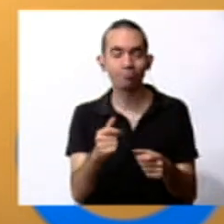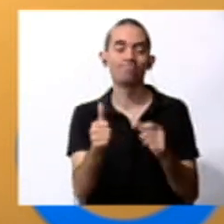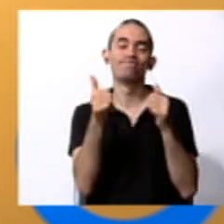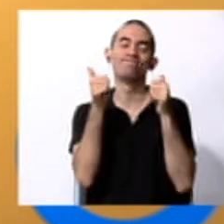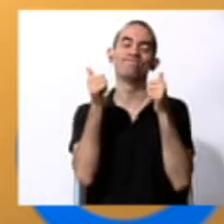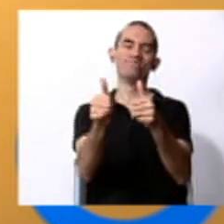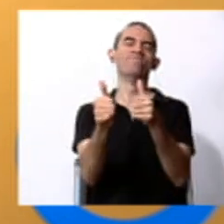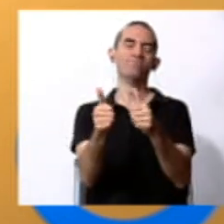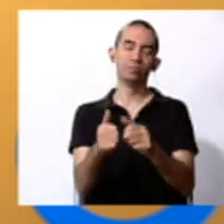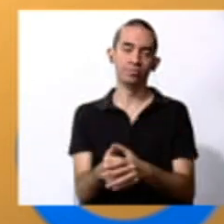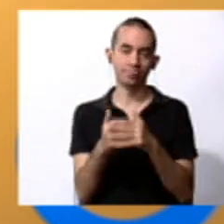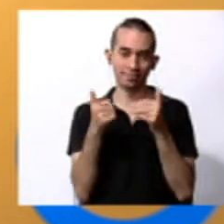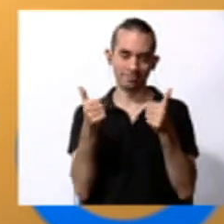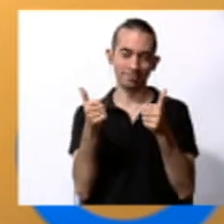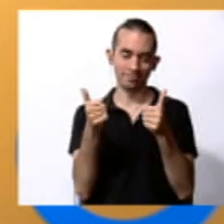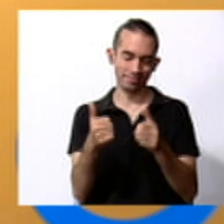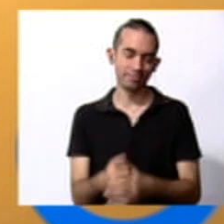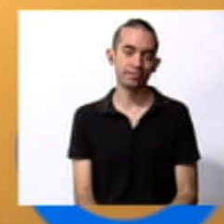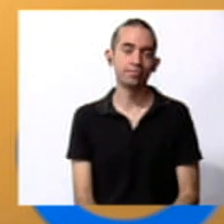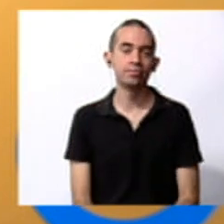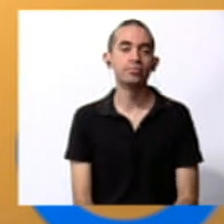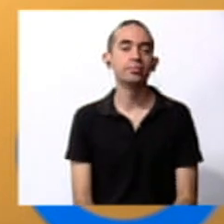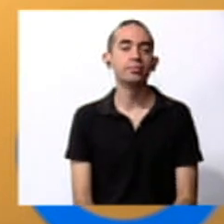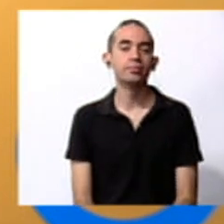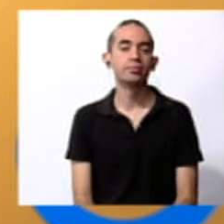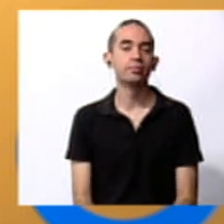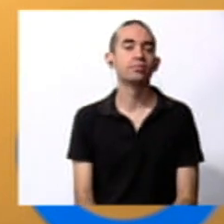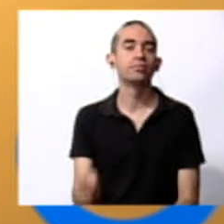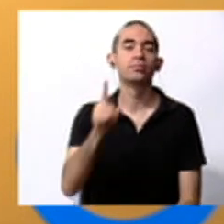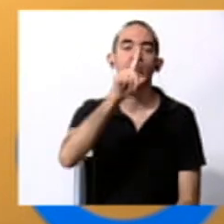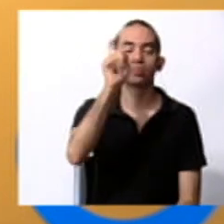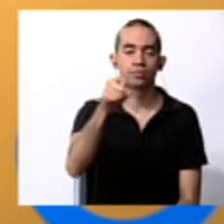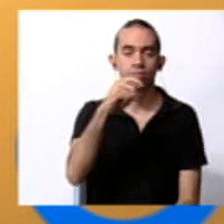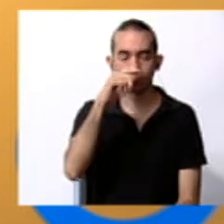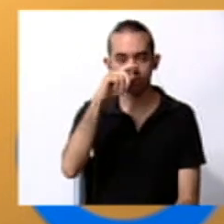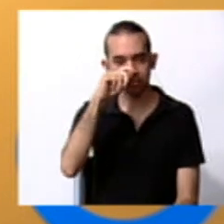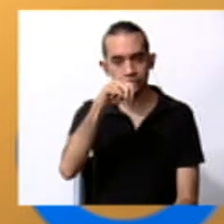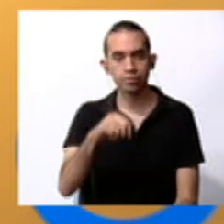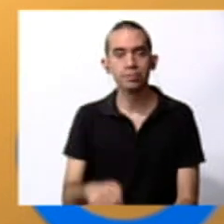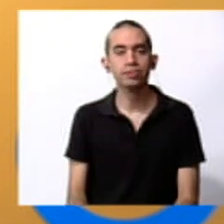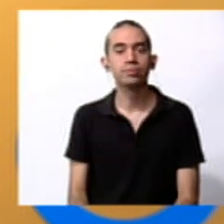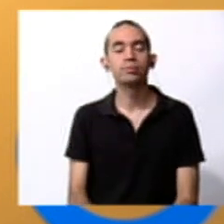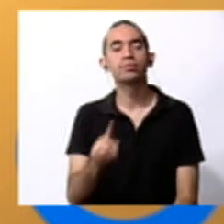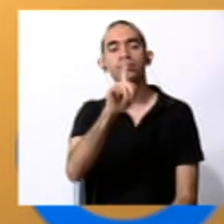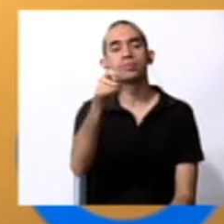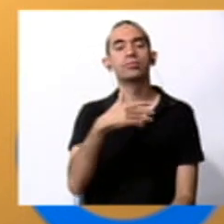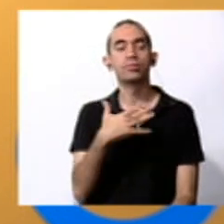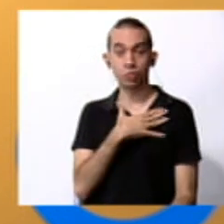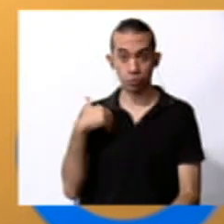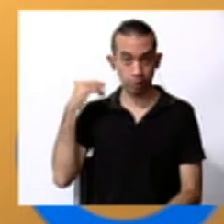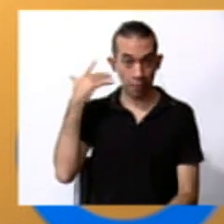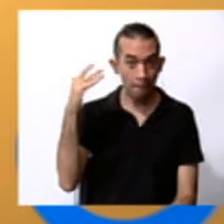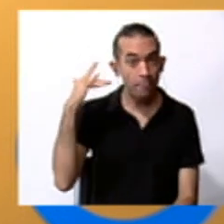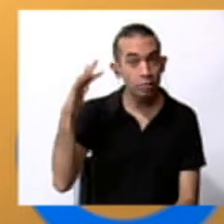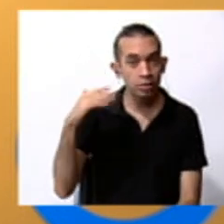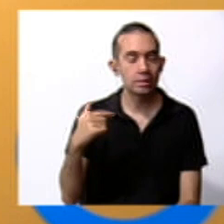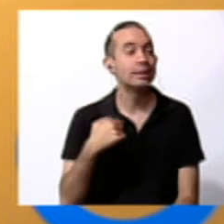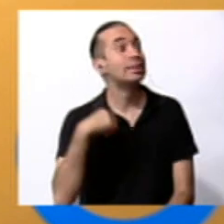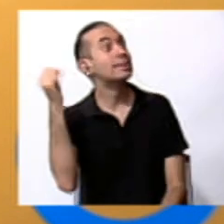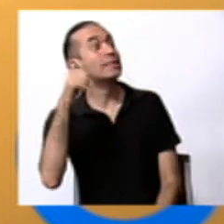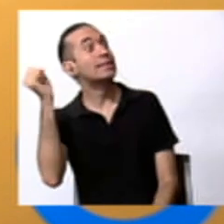we go, okay? Now, Zoe, I have a question for you. Do you like music? Yes, I